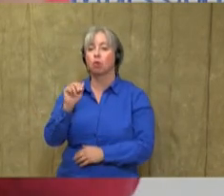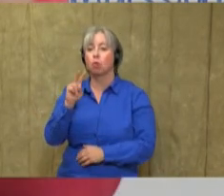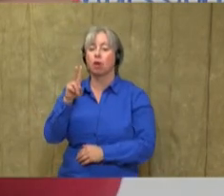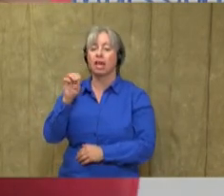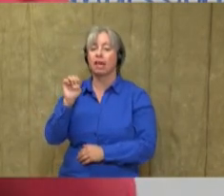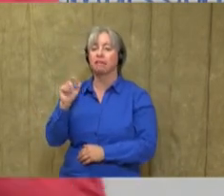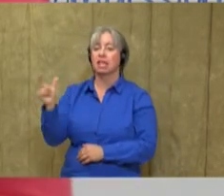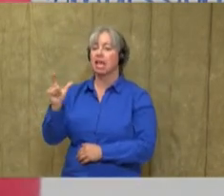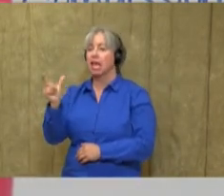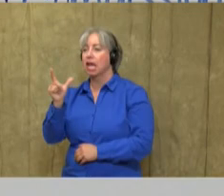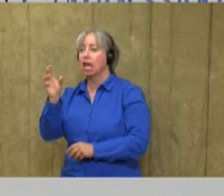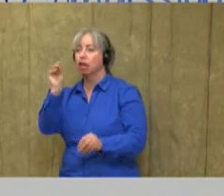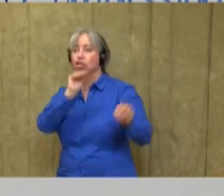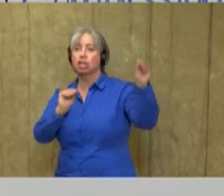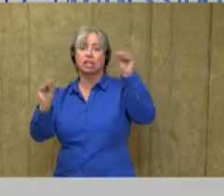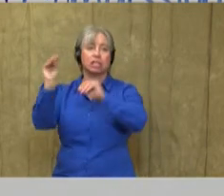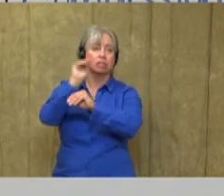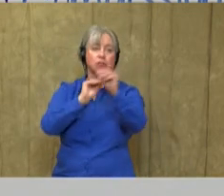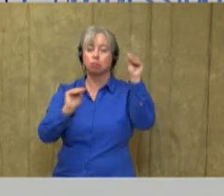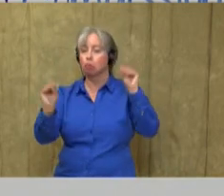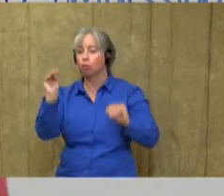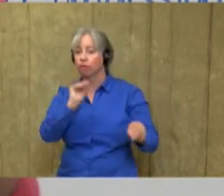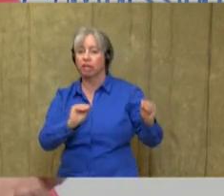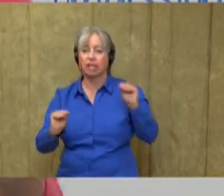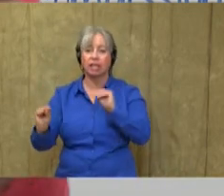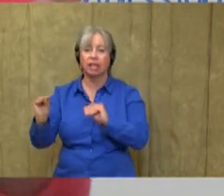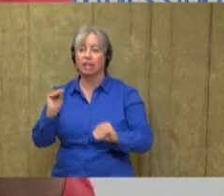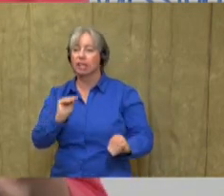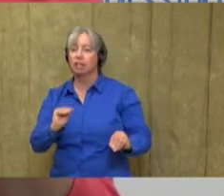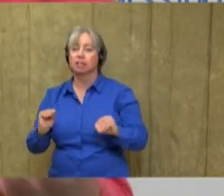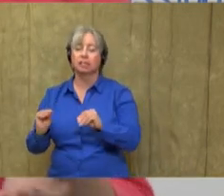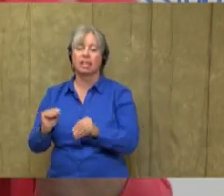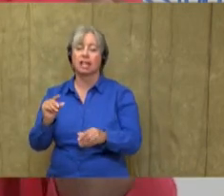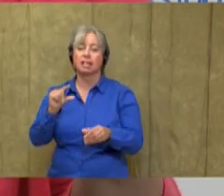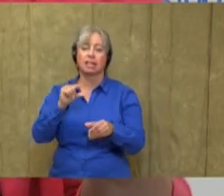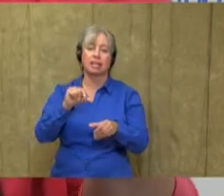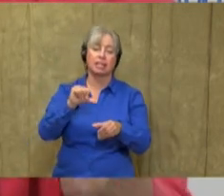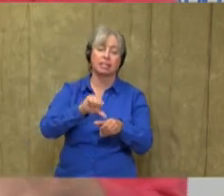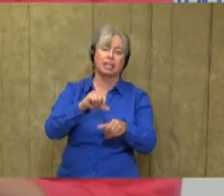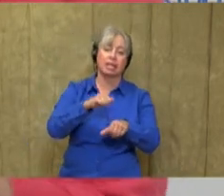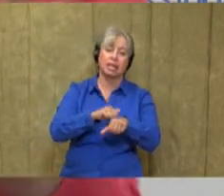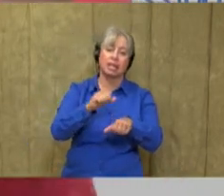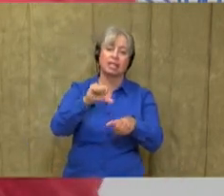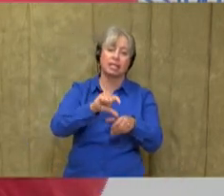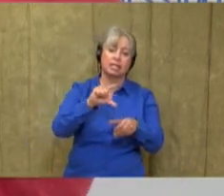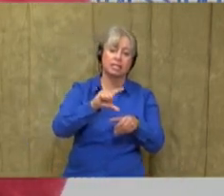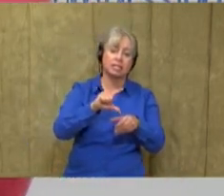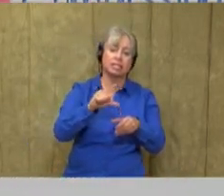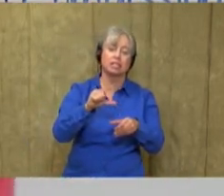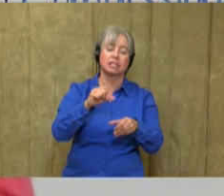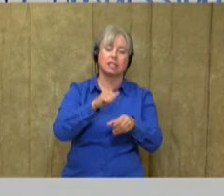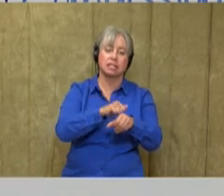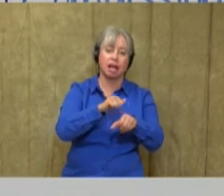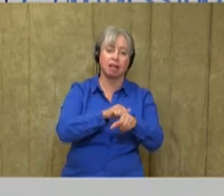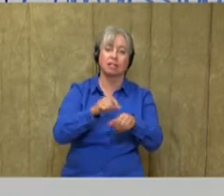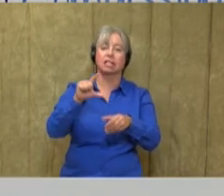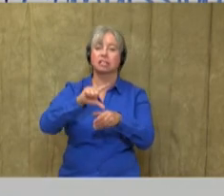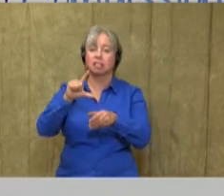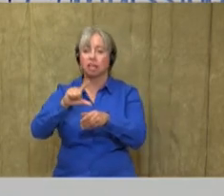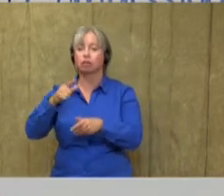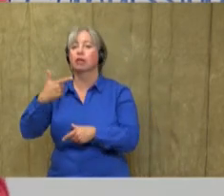moving around through molecules and states of matter like solids, liquids, and gases. Next week, we're going to get